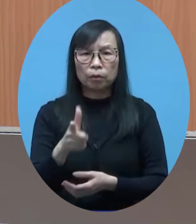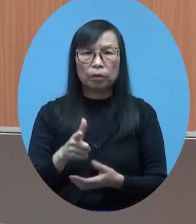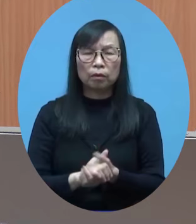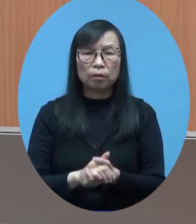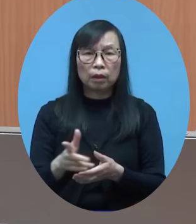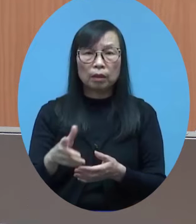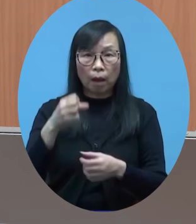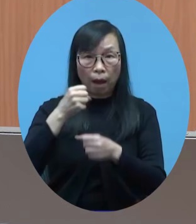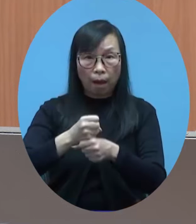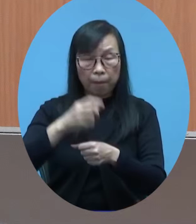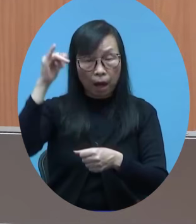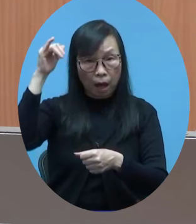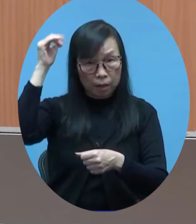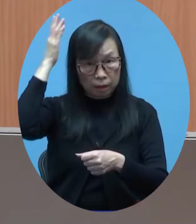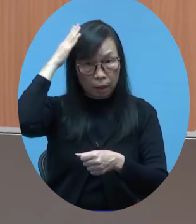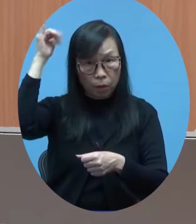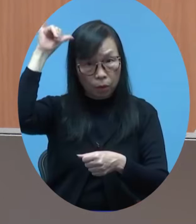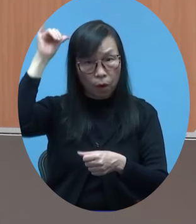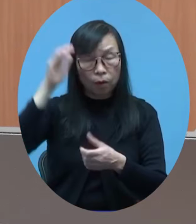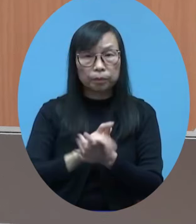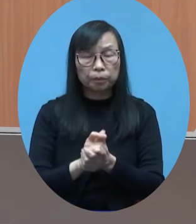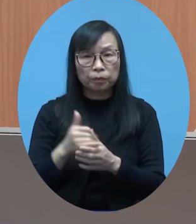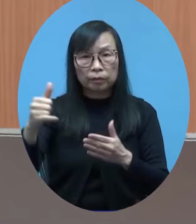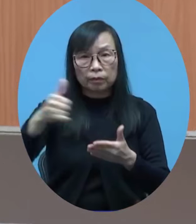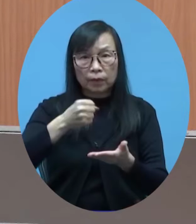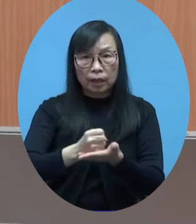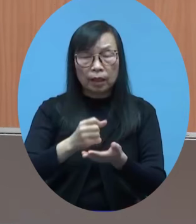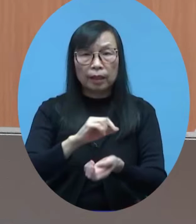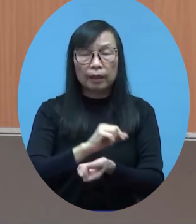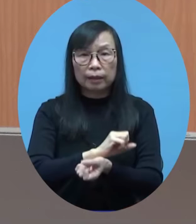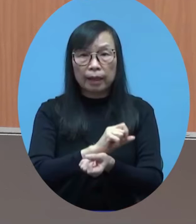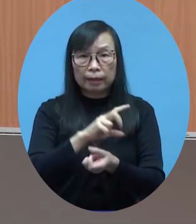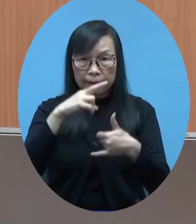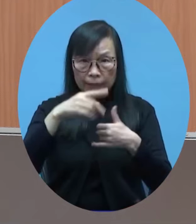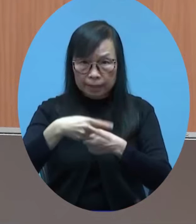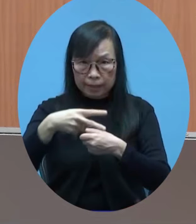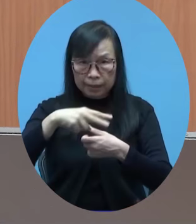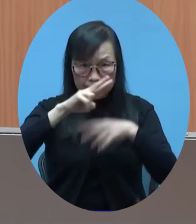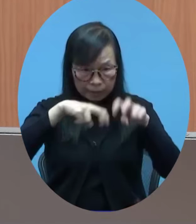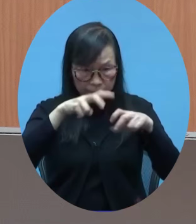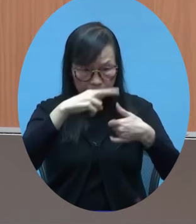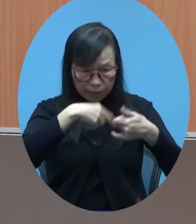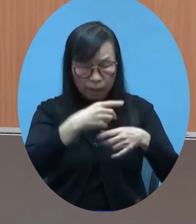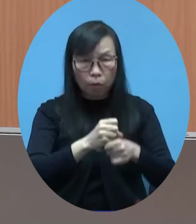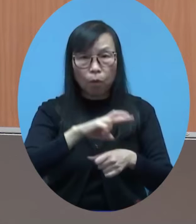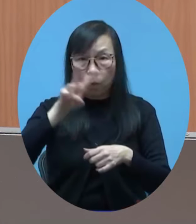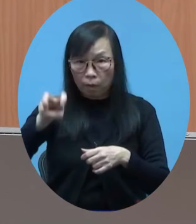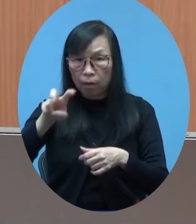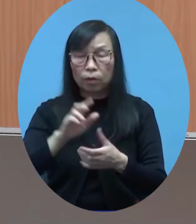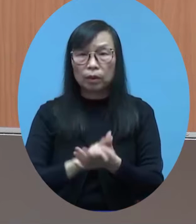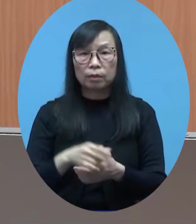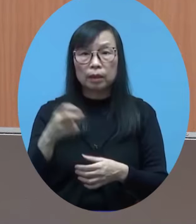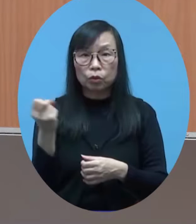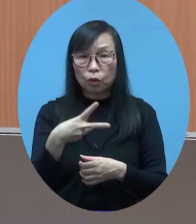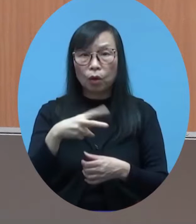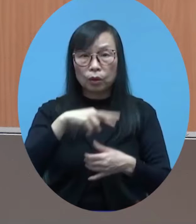Center, because this is the second testing. So they are doing another round again to find out if there is